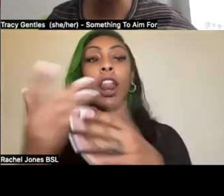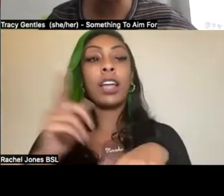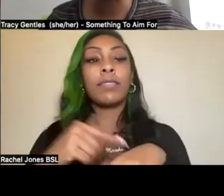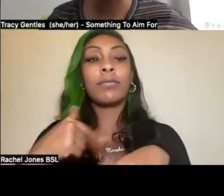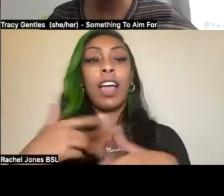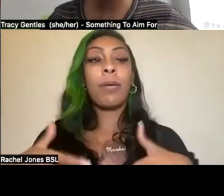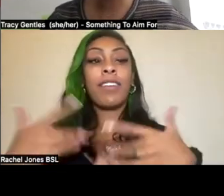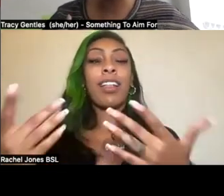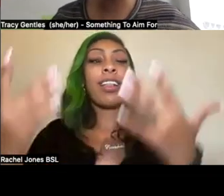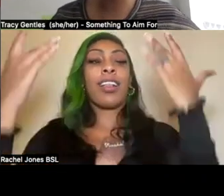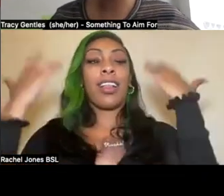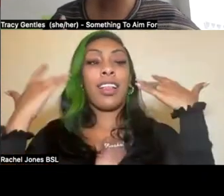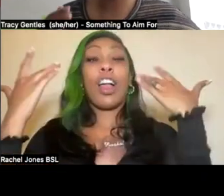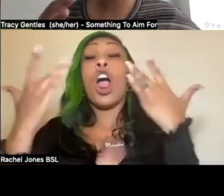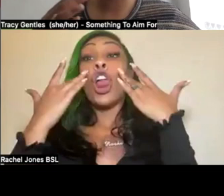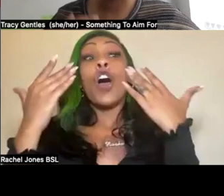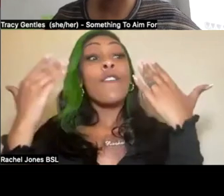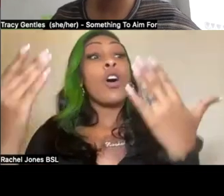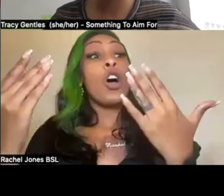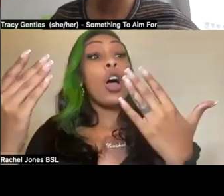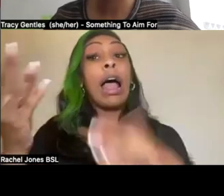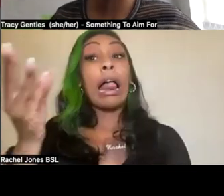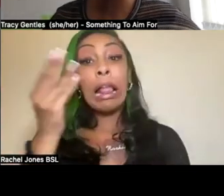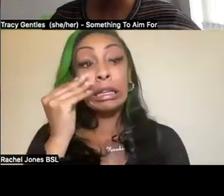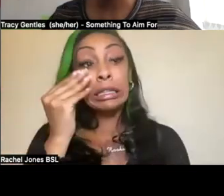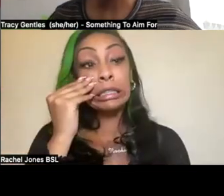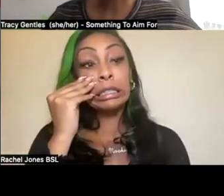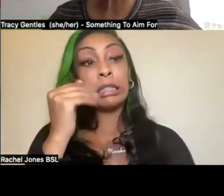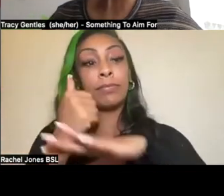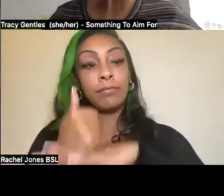look forward to re-listening and embedding the learning.